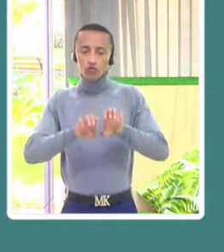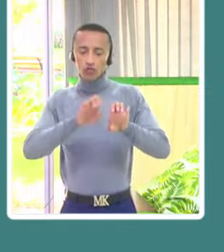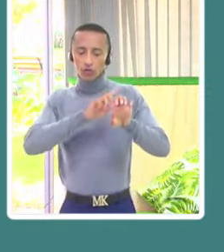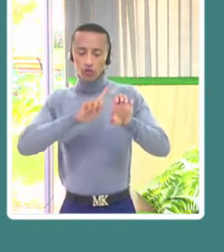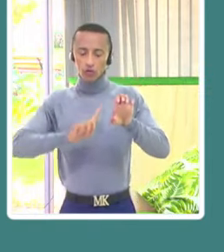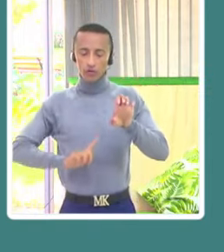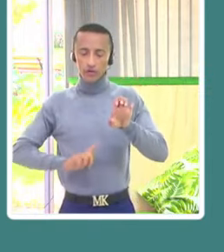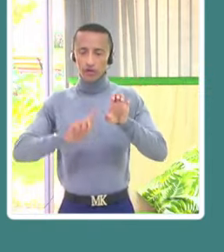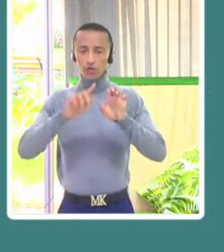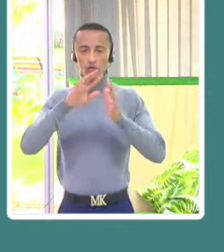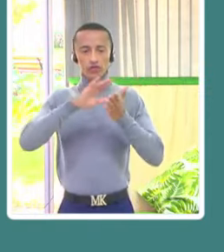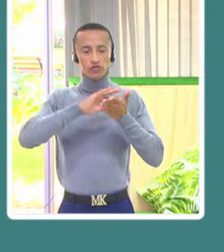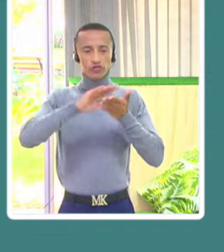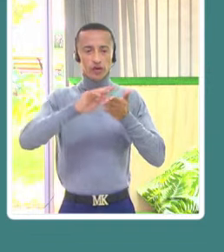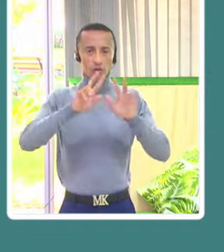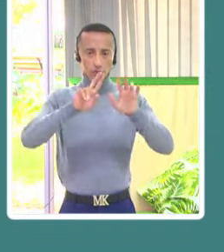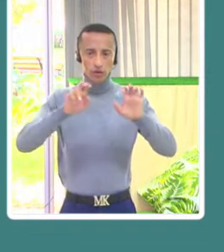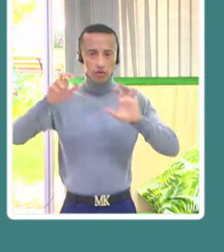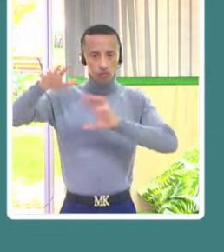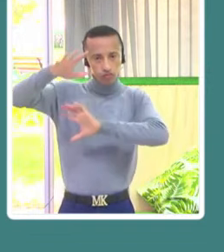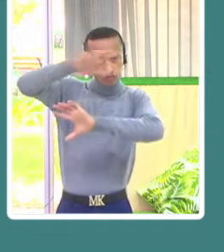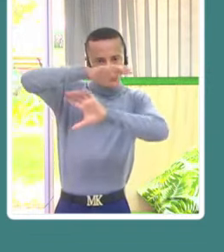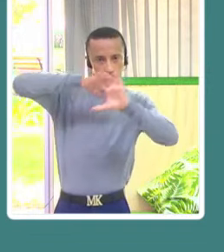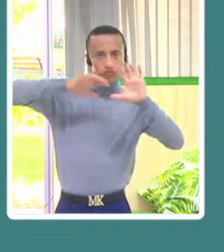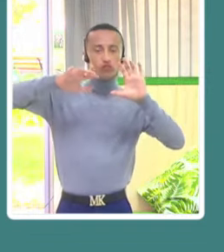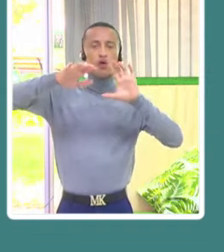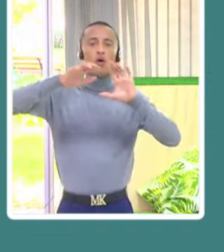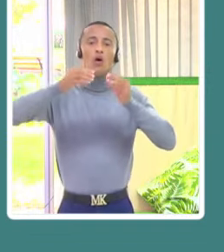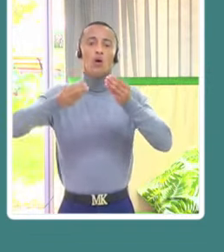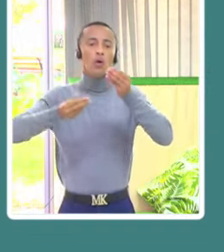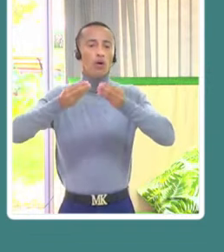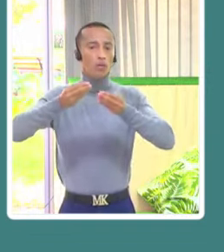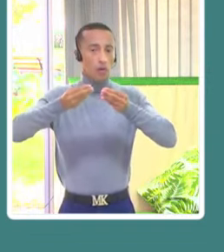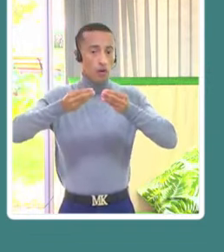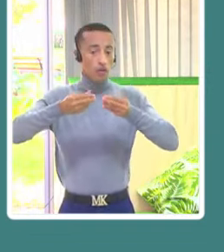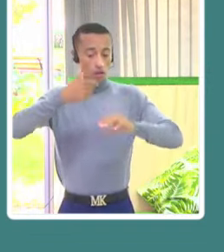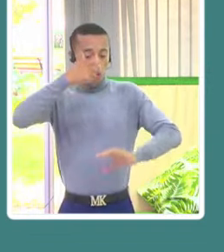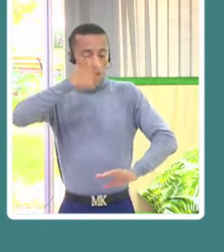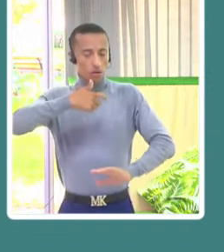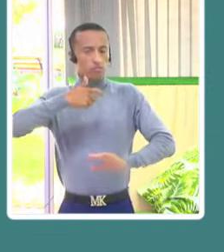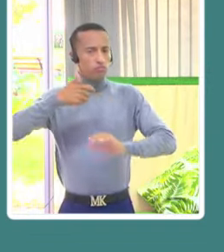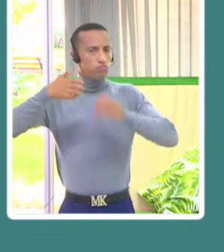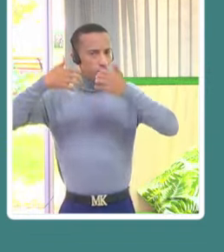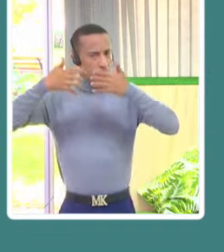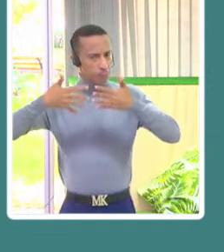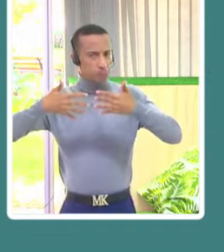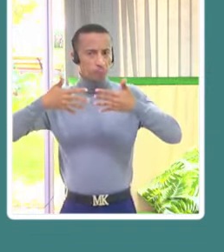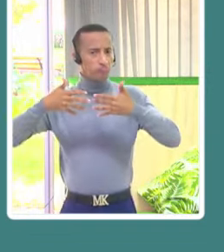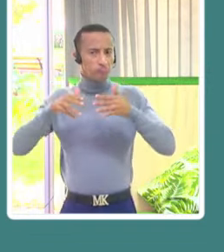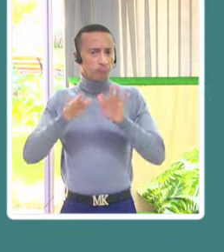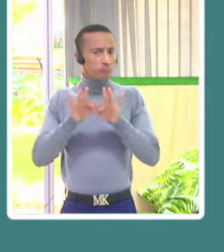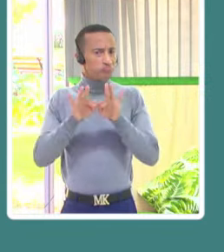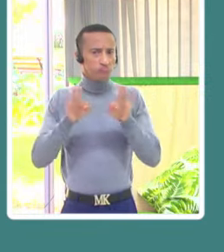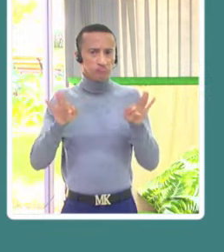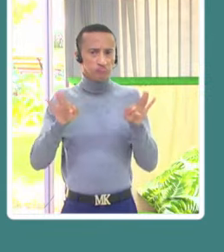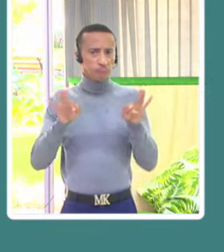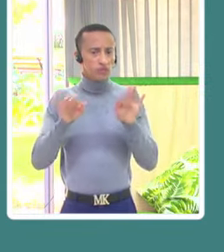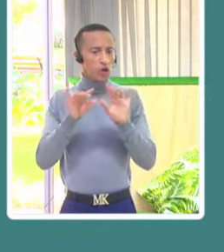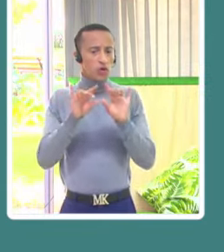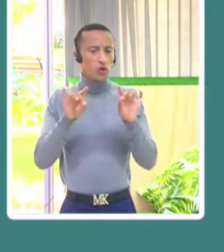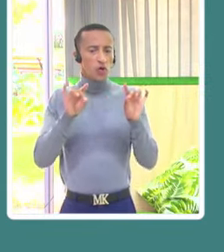change? I would say very simple. It is to reduce information